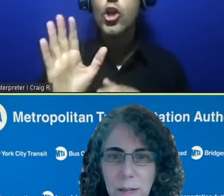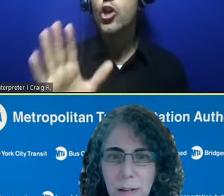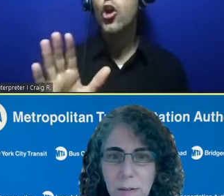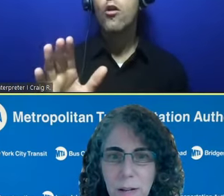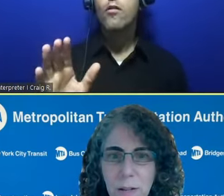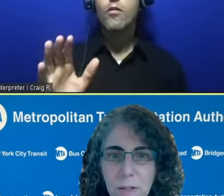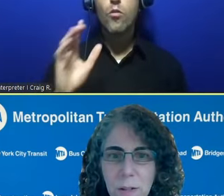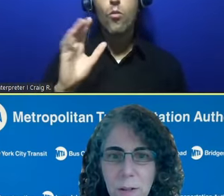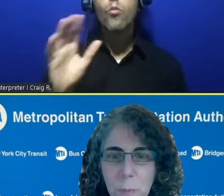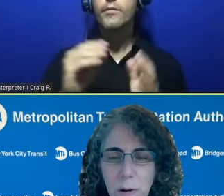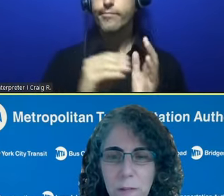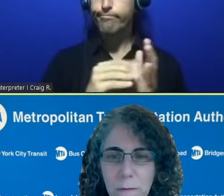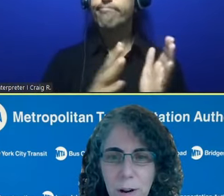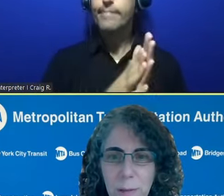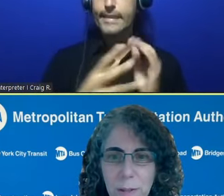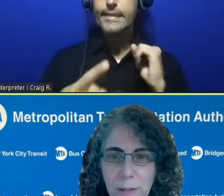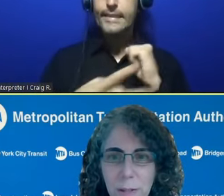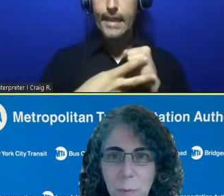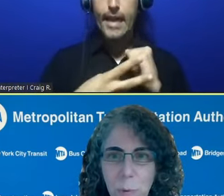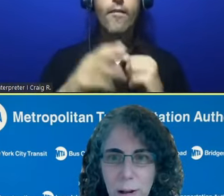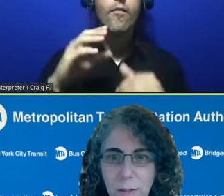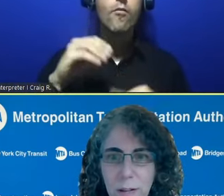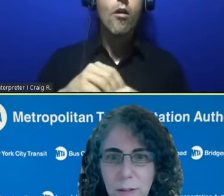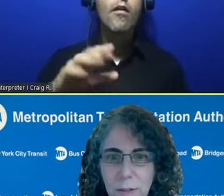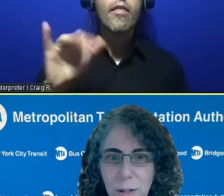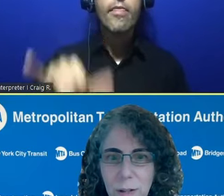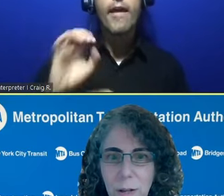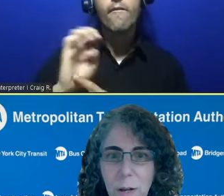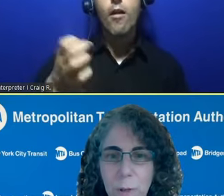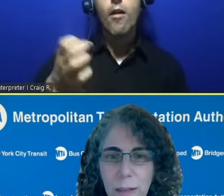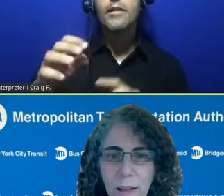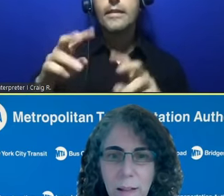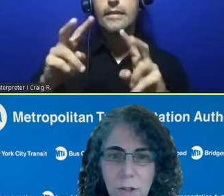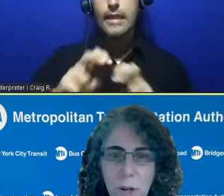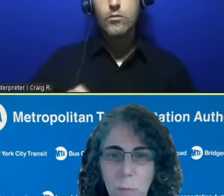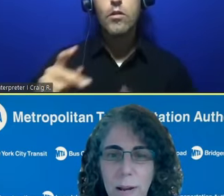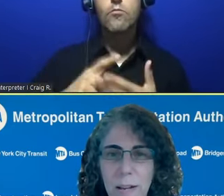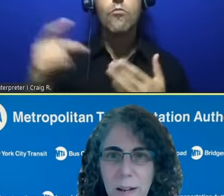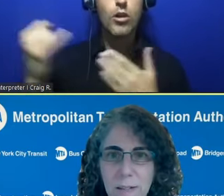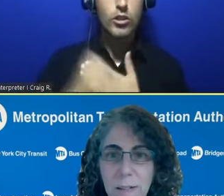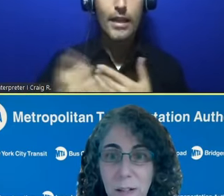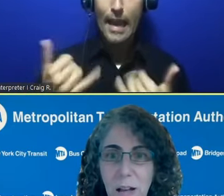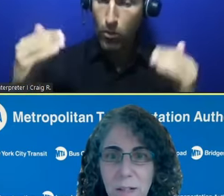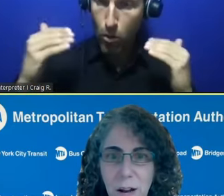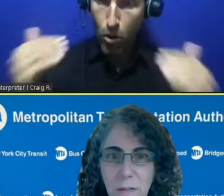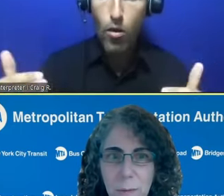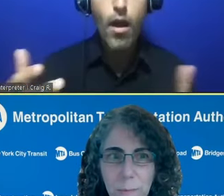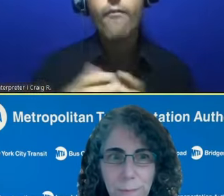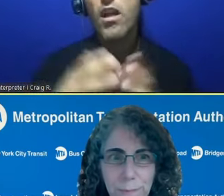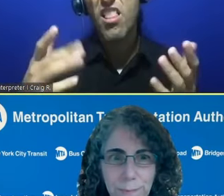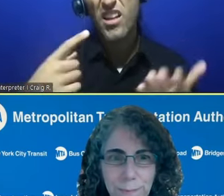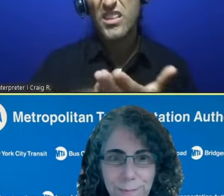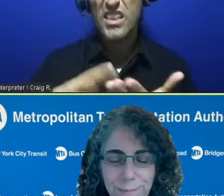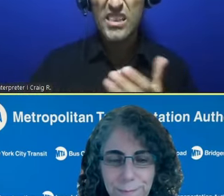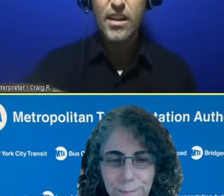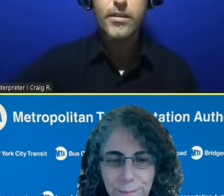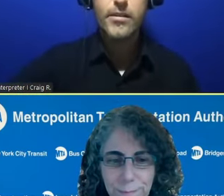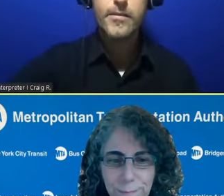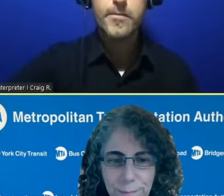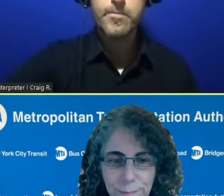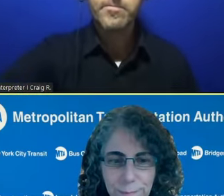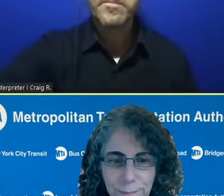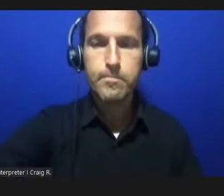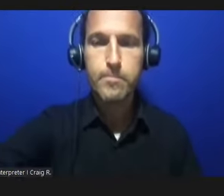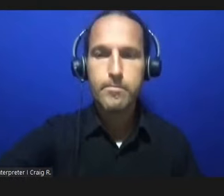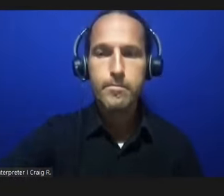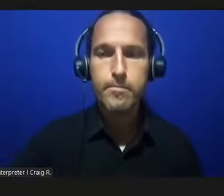will be indexed and considered as part of the environmental assessment process. With that, let's jump right in as there's a lot to cover.